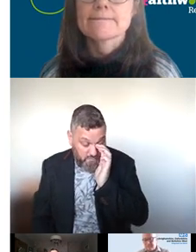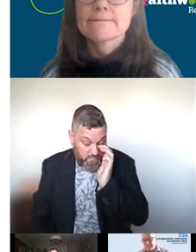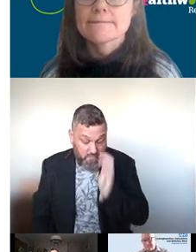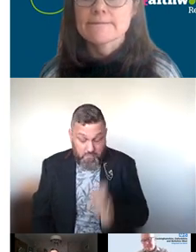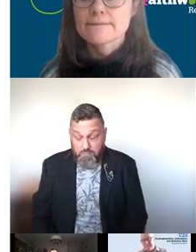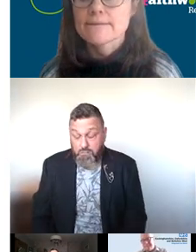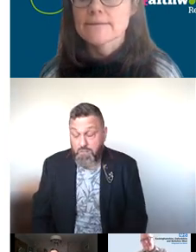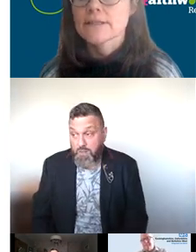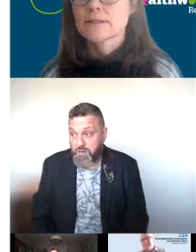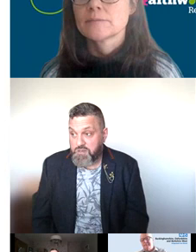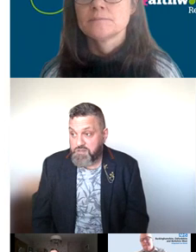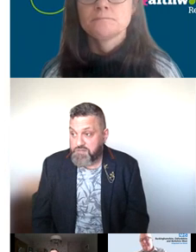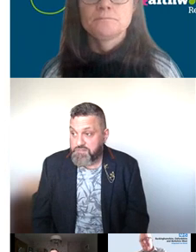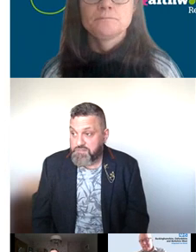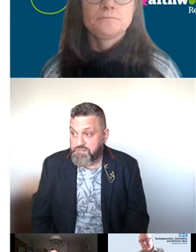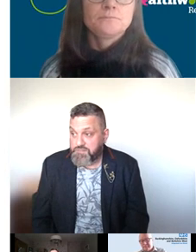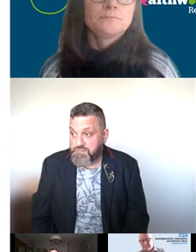to.